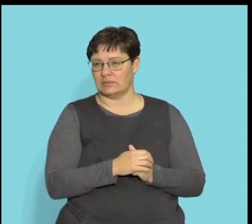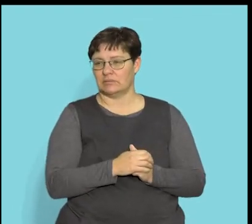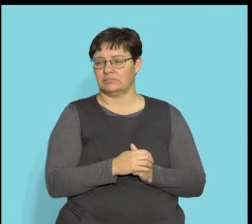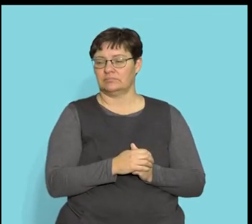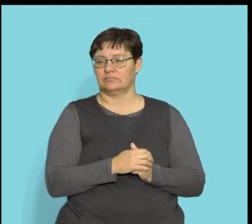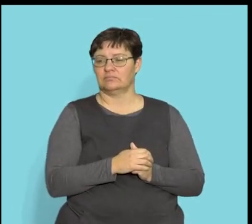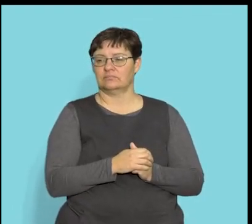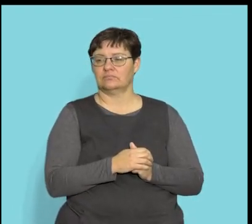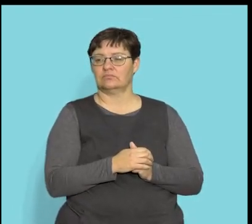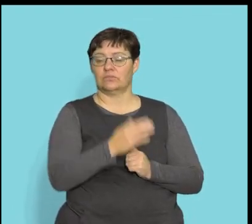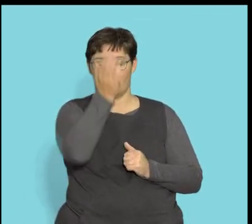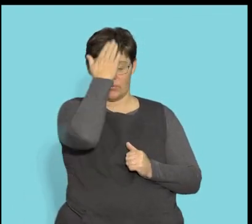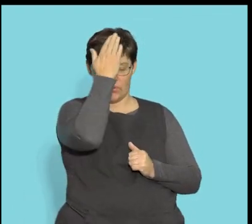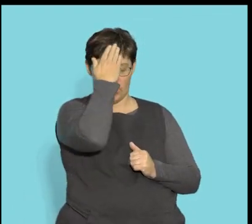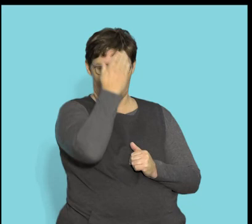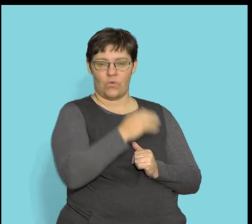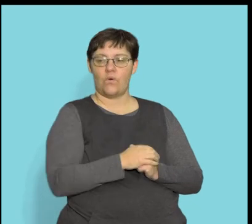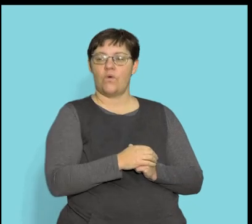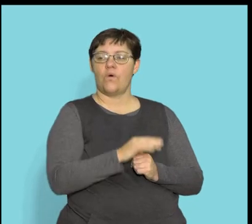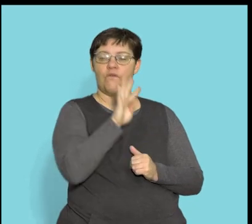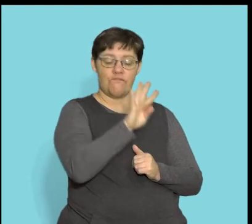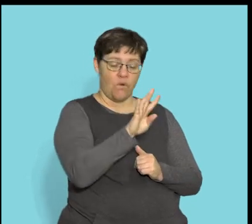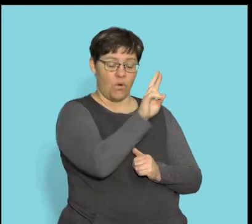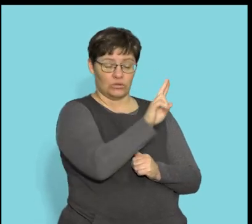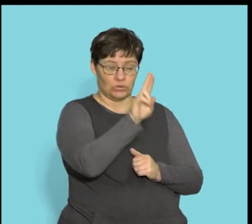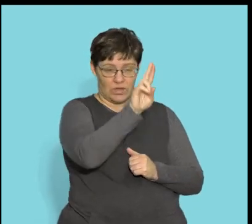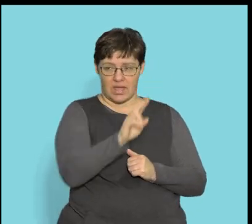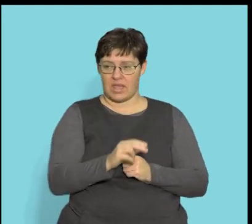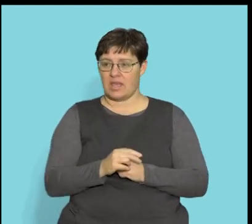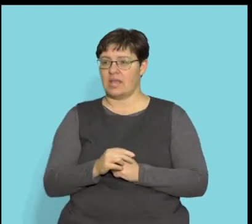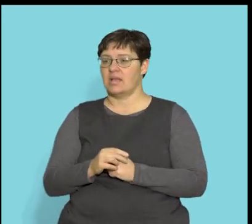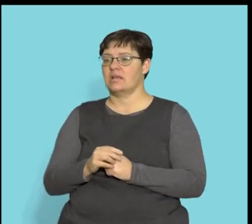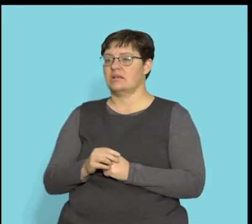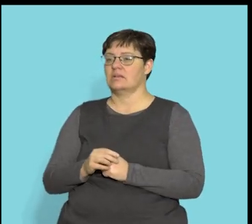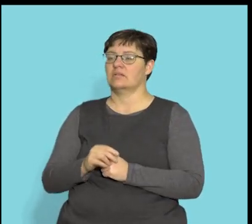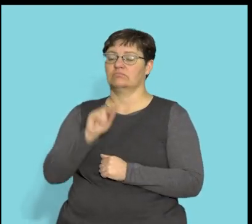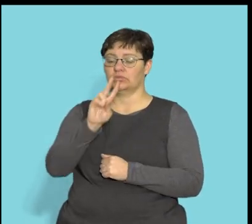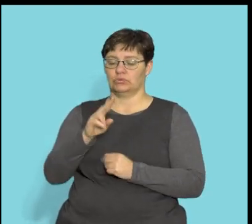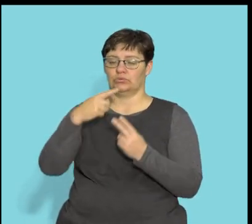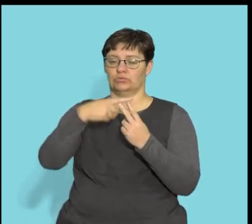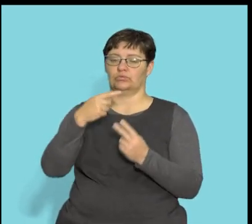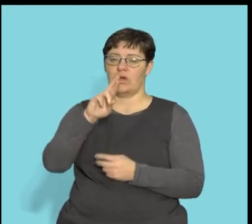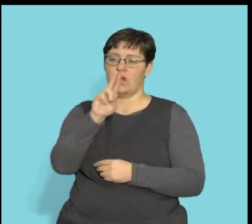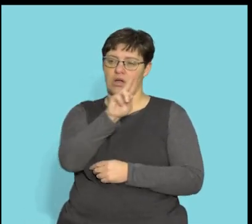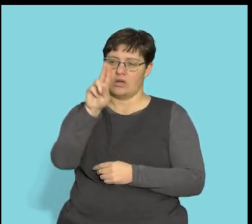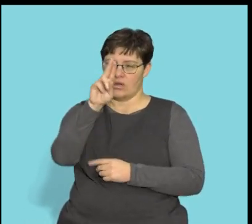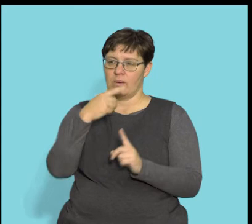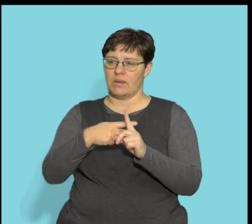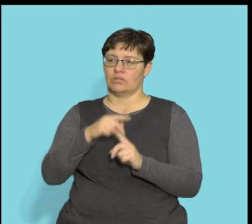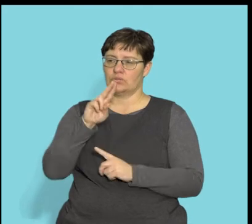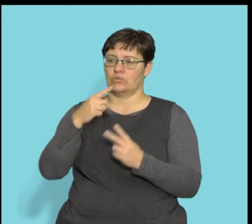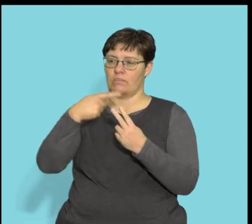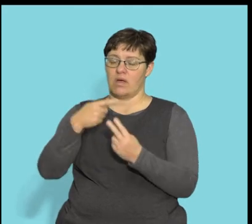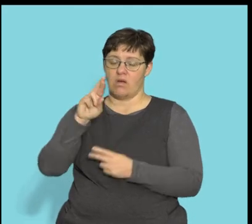suggest that we do this is we know that it's going to be equal to 4 squared times the original